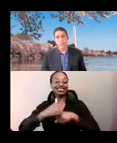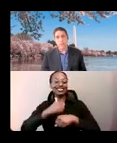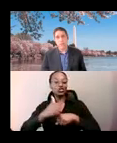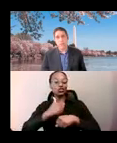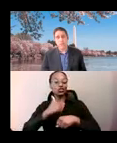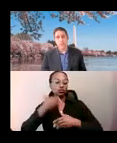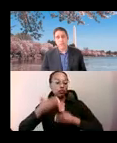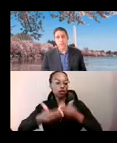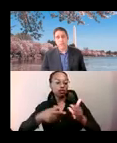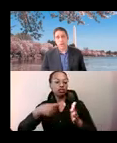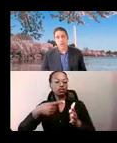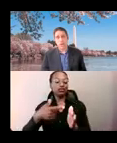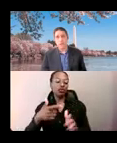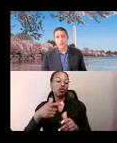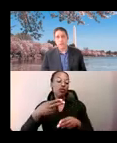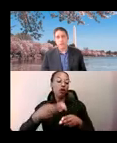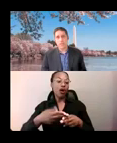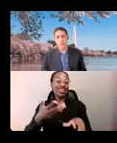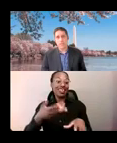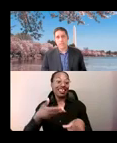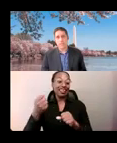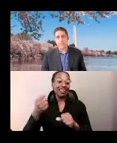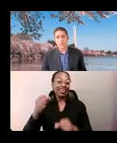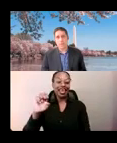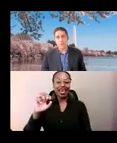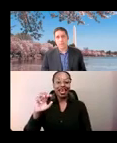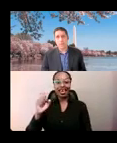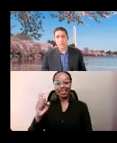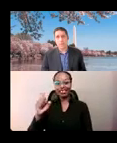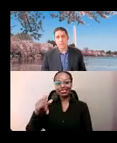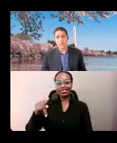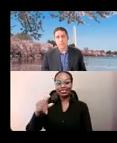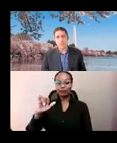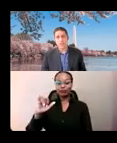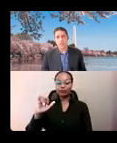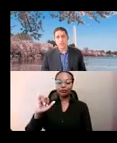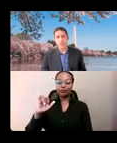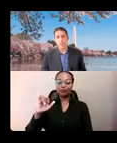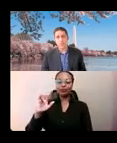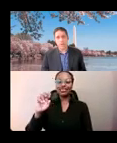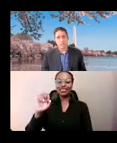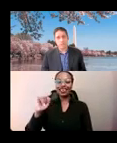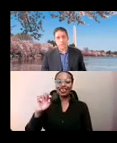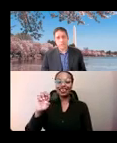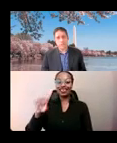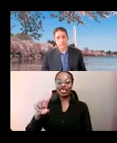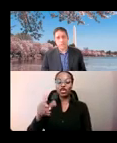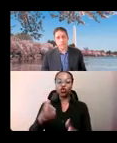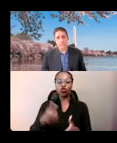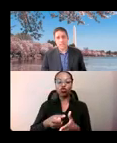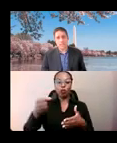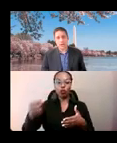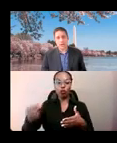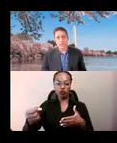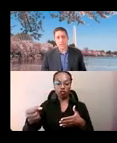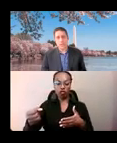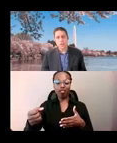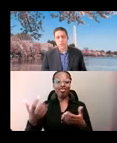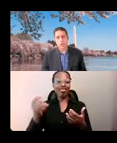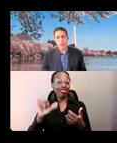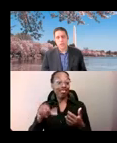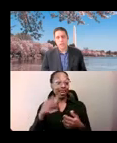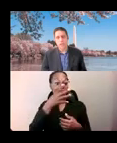expedited removal, which also puts migrants into danger by removing them from the country without sufficient procedural